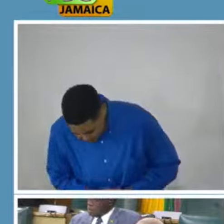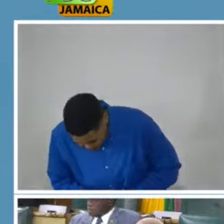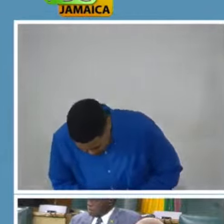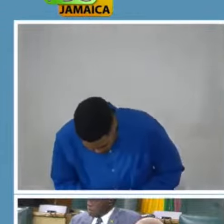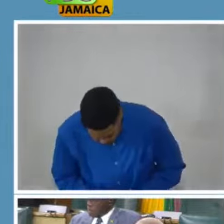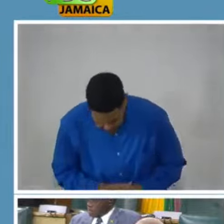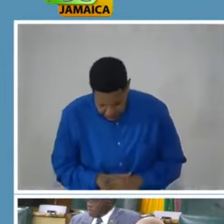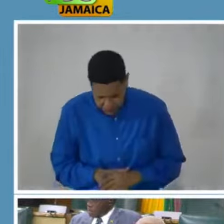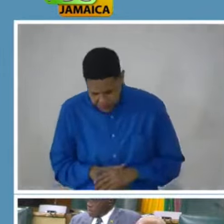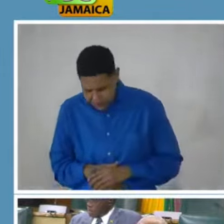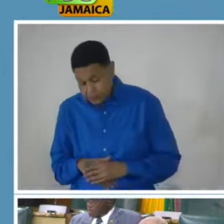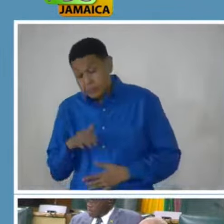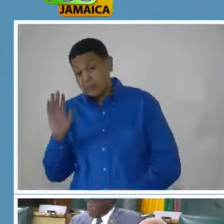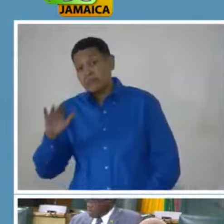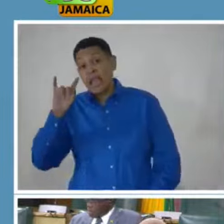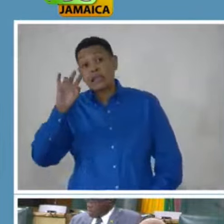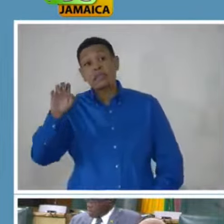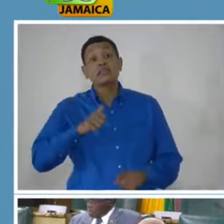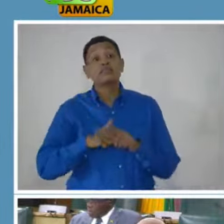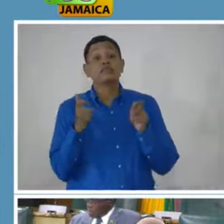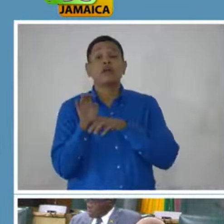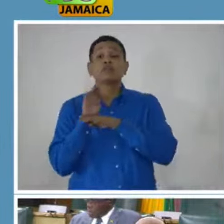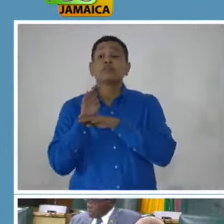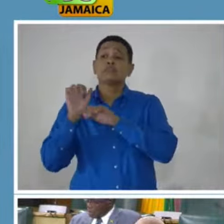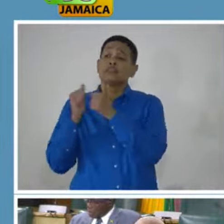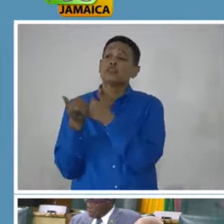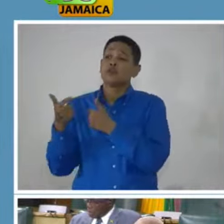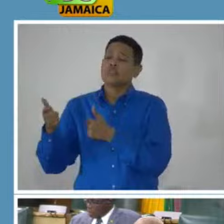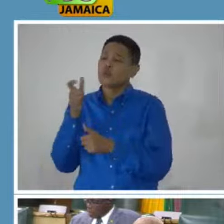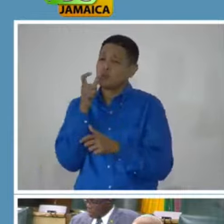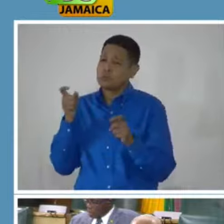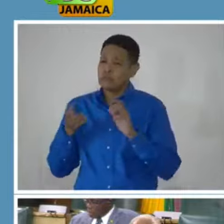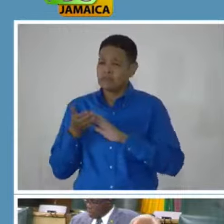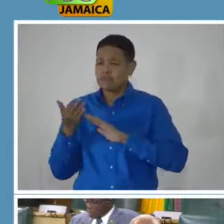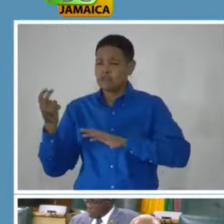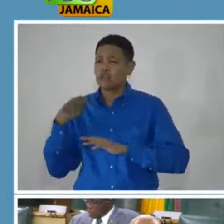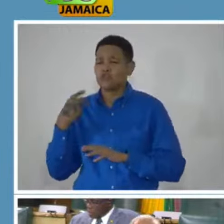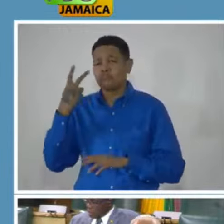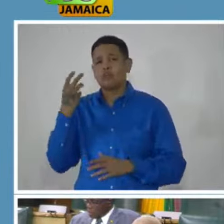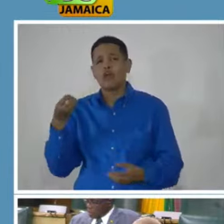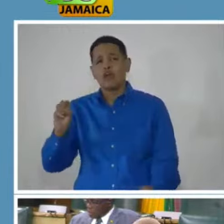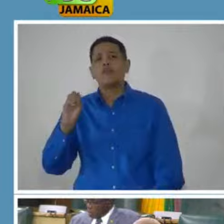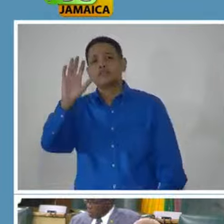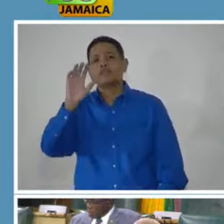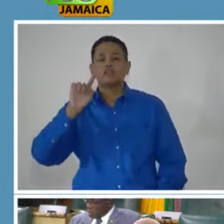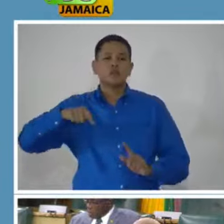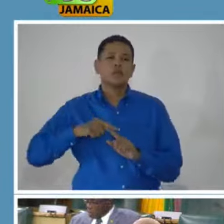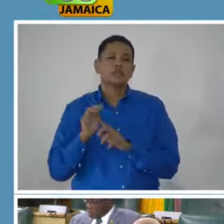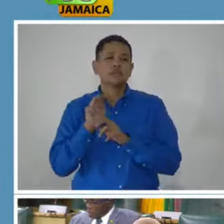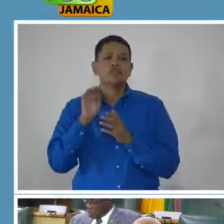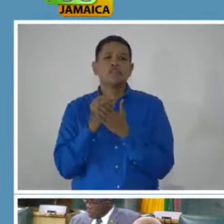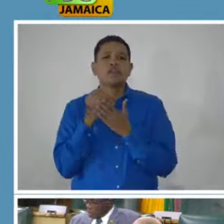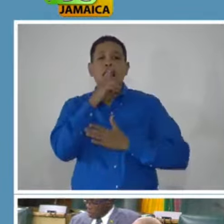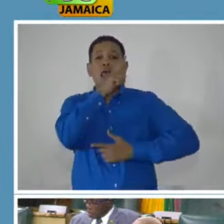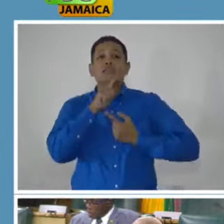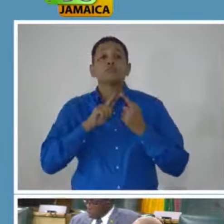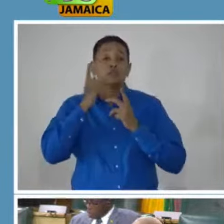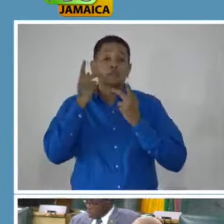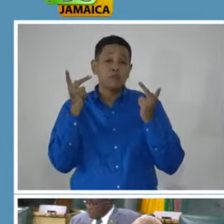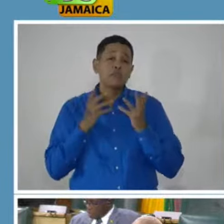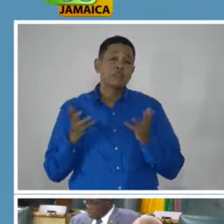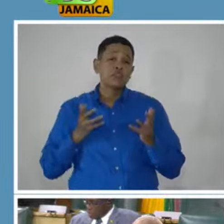Madam Speaker, the executives of the Small Business Association came to see me in my office at the Ministry of Finance and the